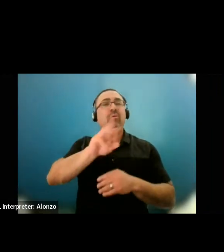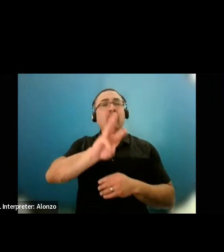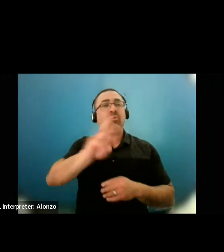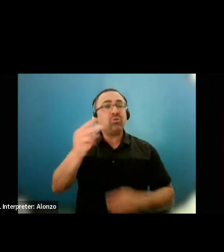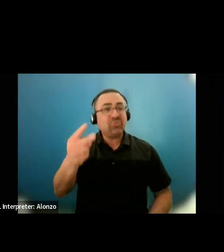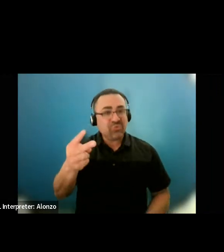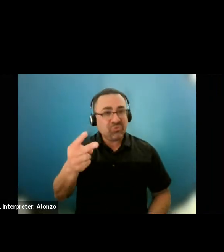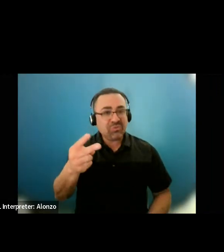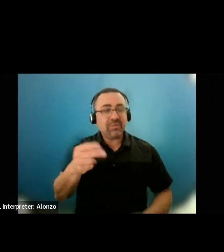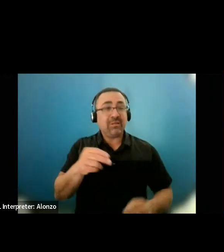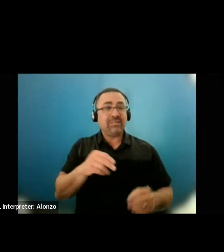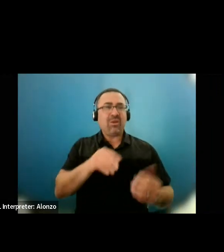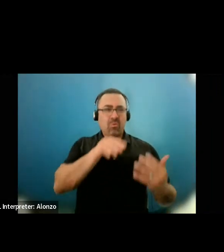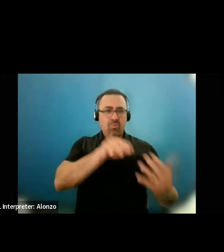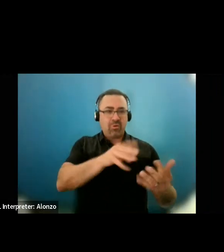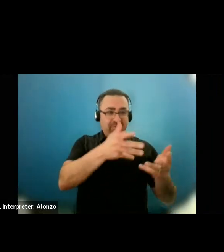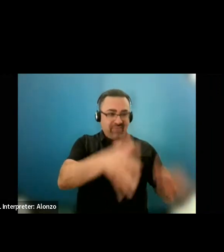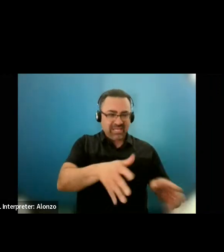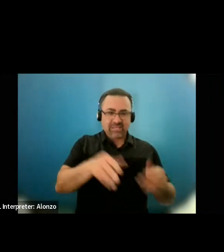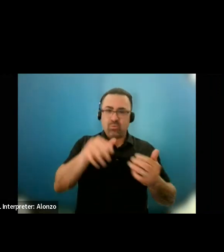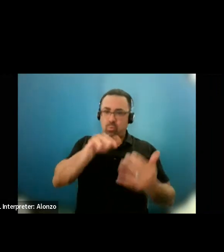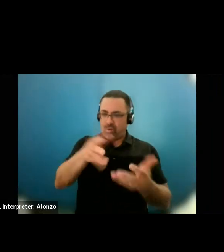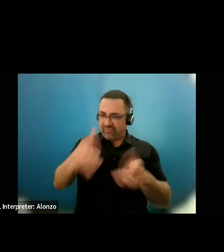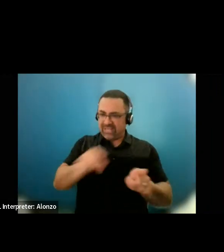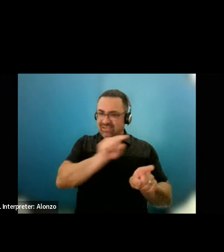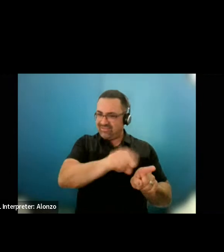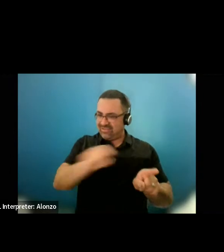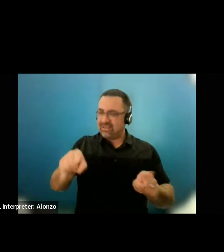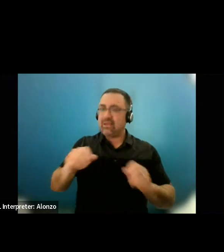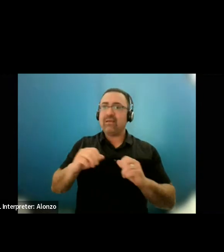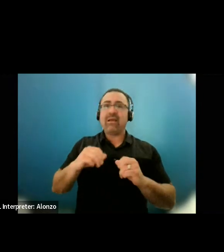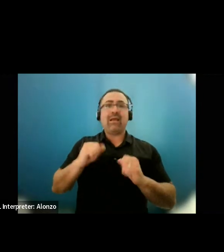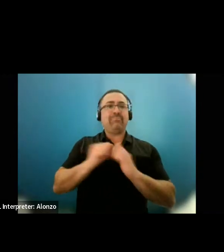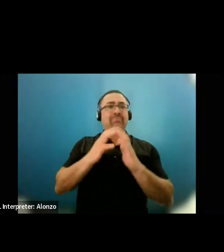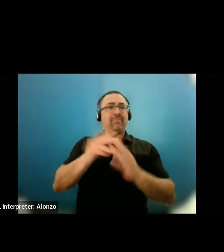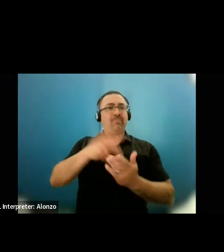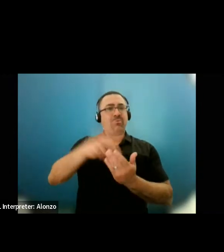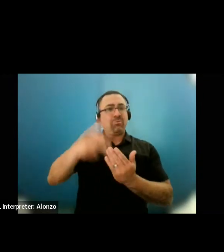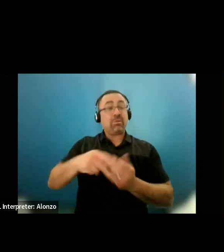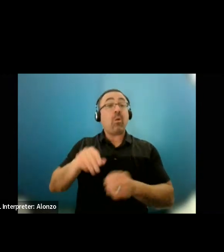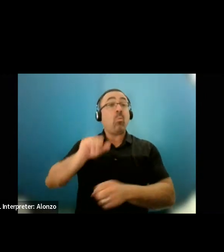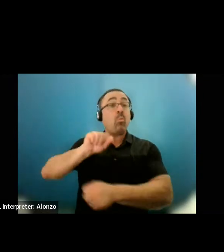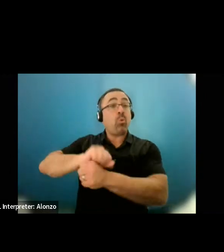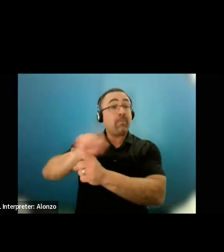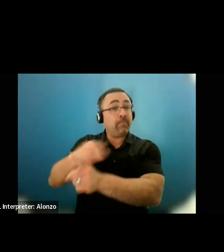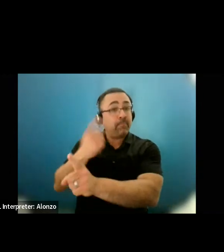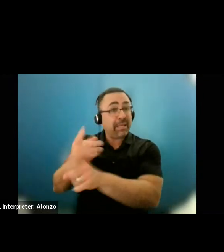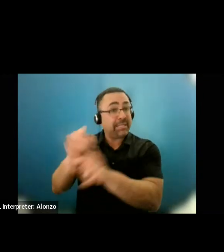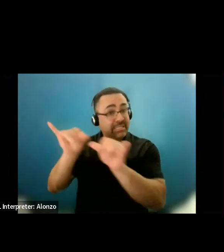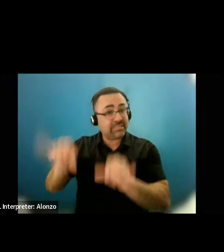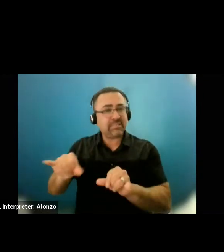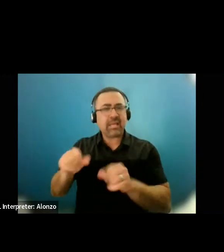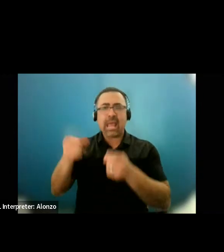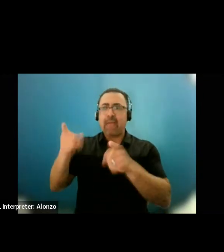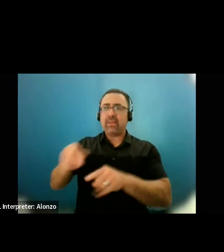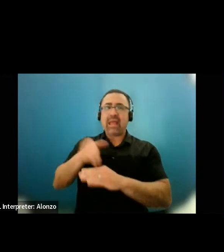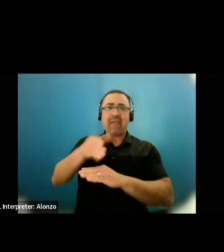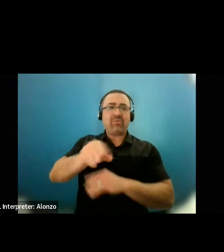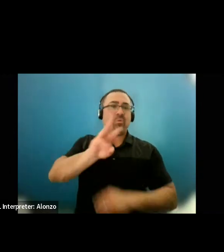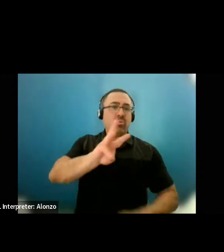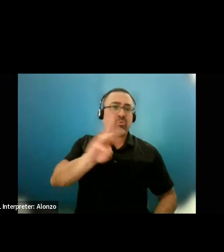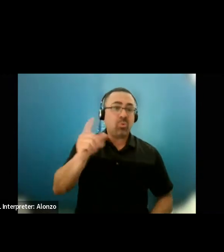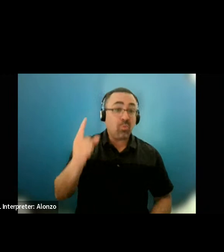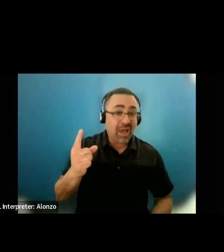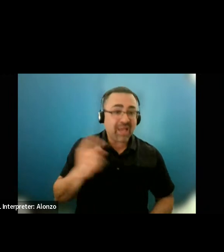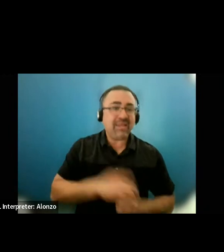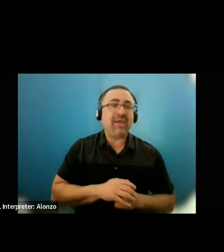So we see a lot of those kinds of changes take place. Some of the first work-based systems came after World War I. And so